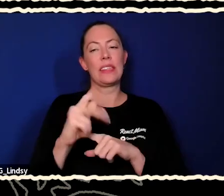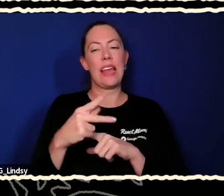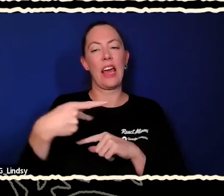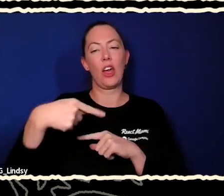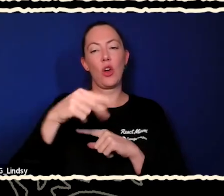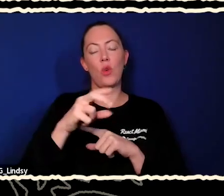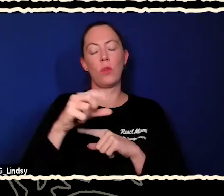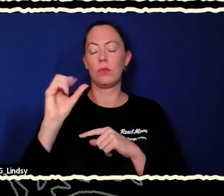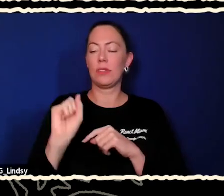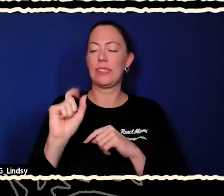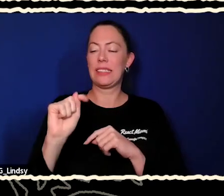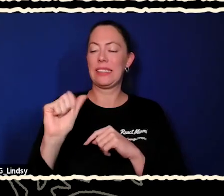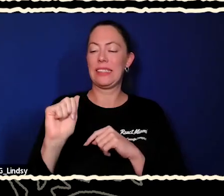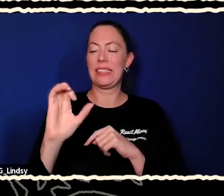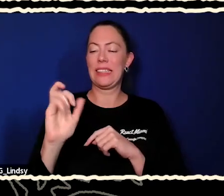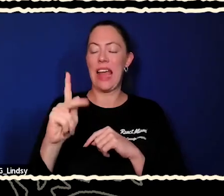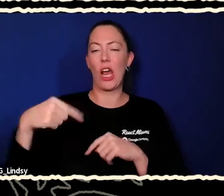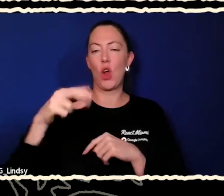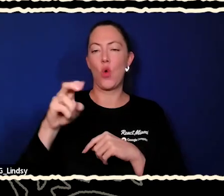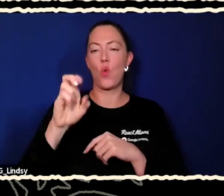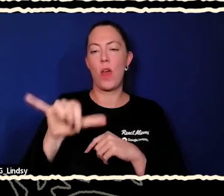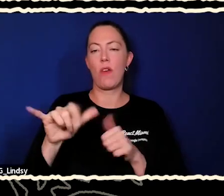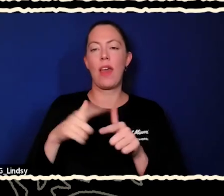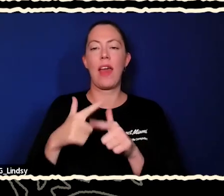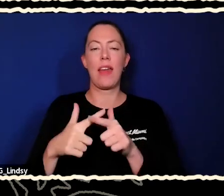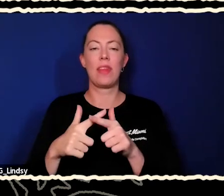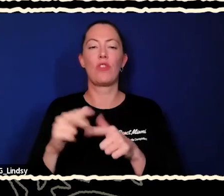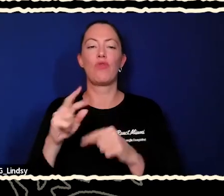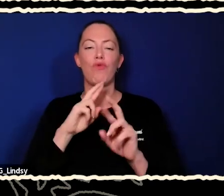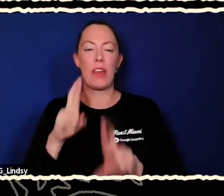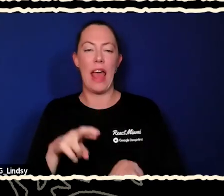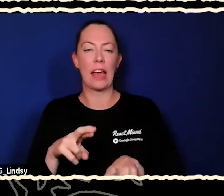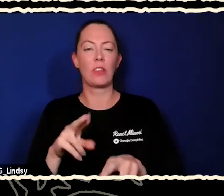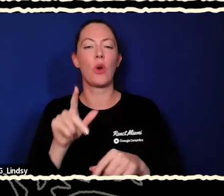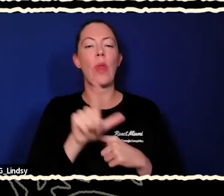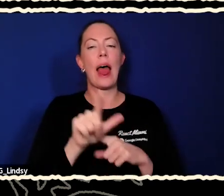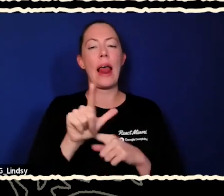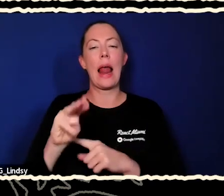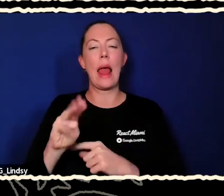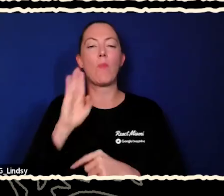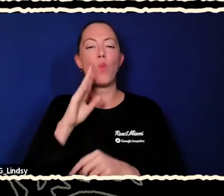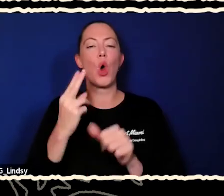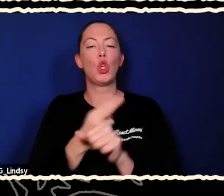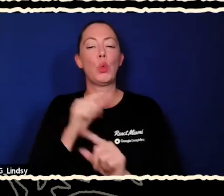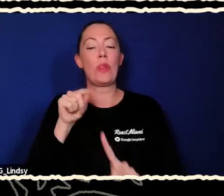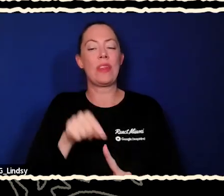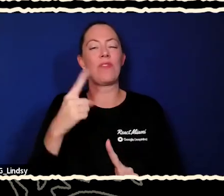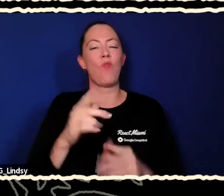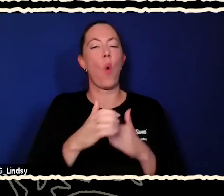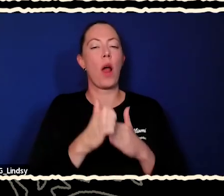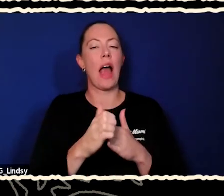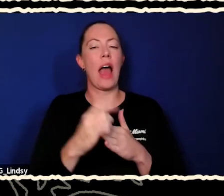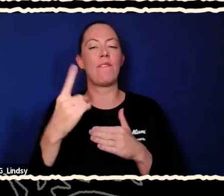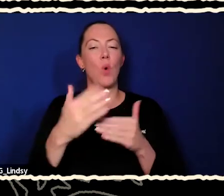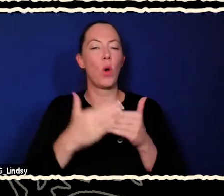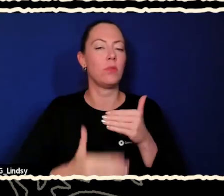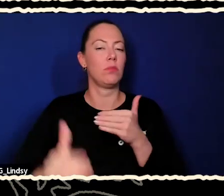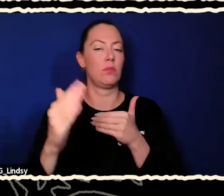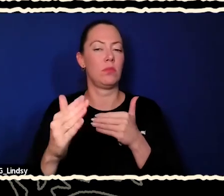LLM will just use this as a guide and how it will write future features and refactors,